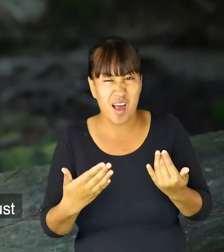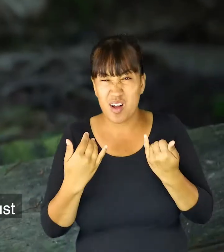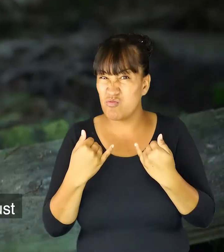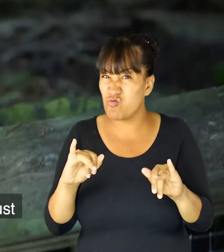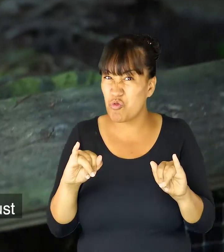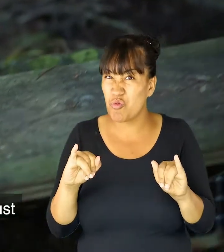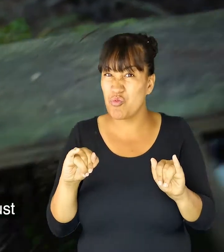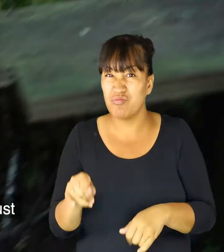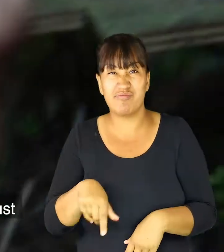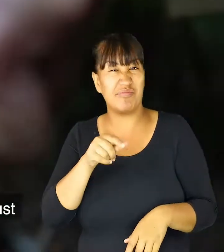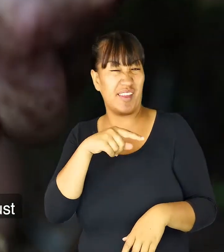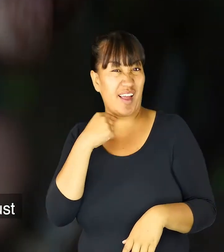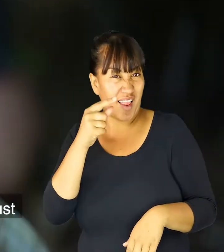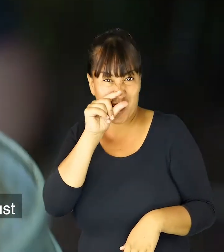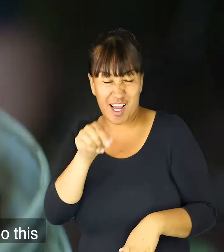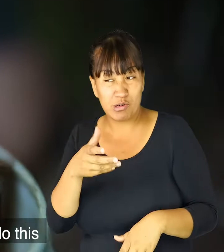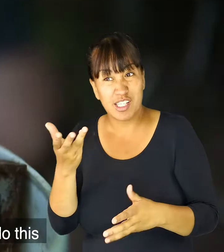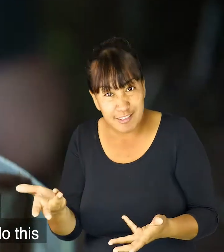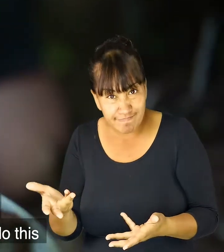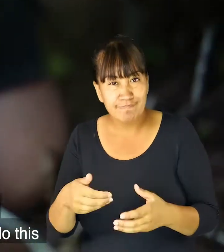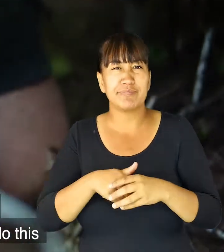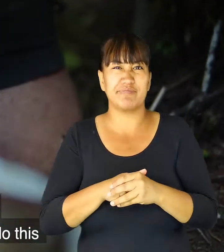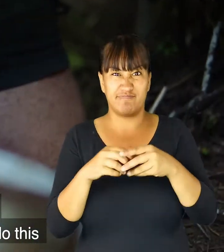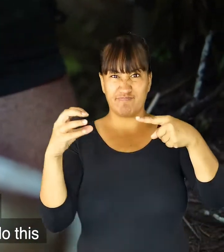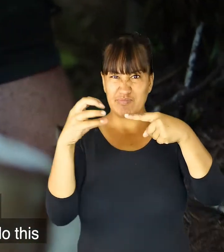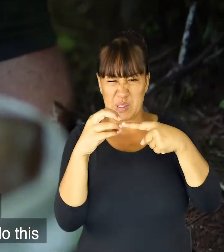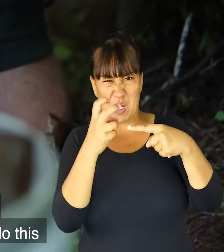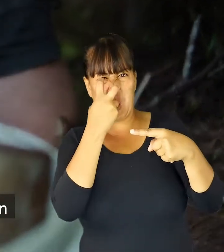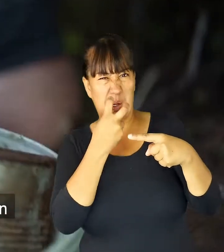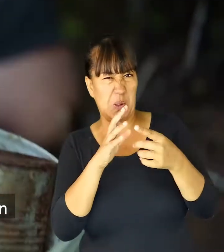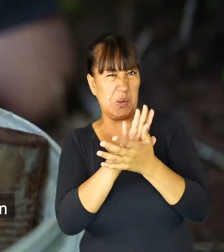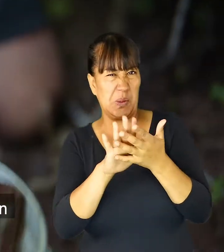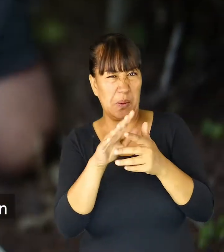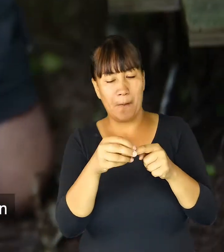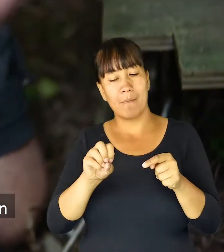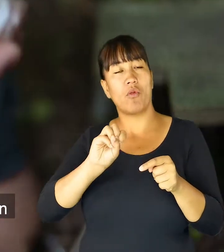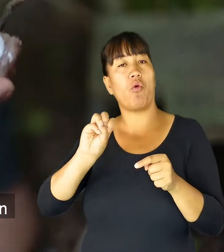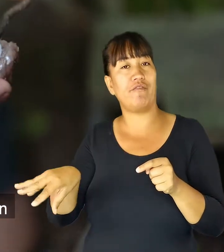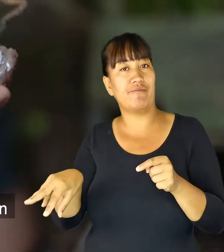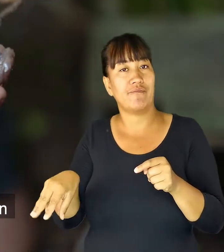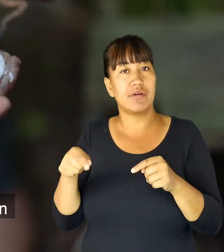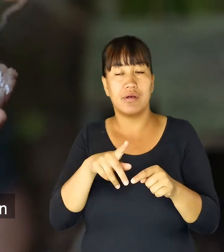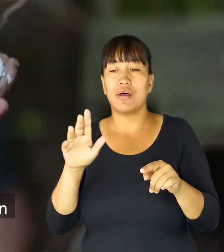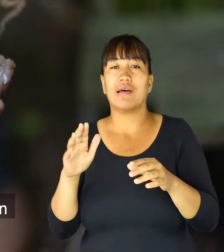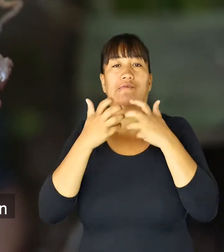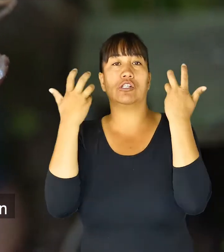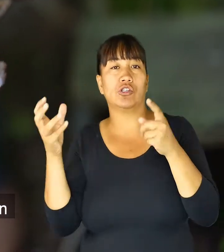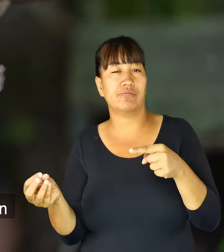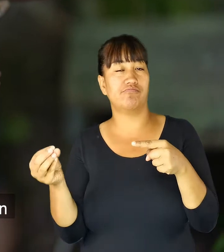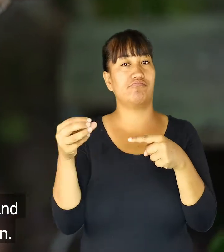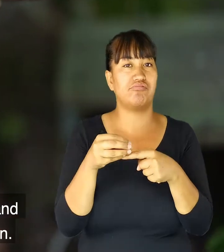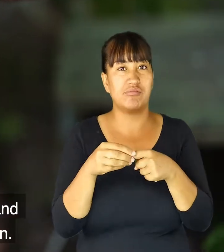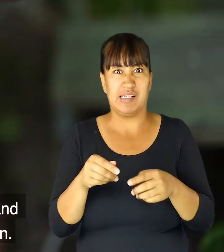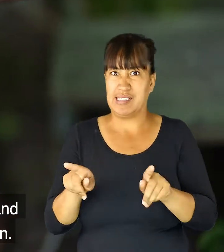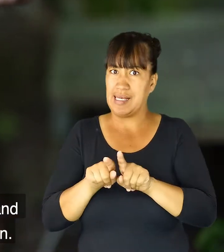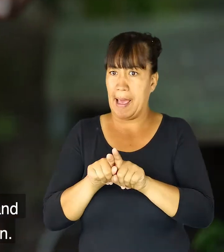decimate our bird life. So that's getting pretty old and yucky, so what I do is I do this, on there, and put myself a